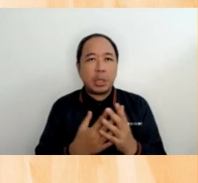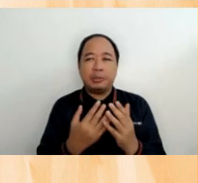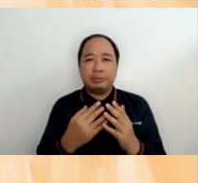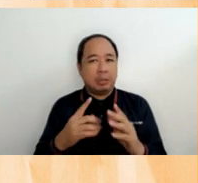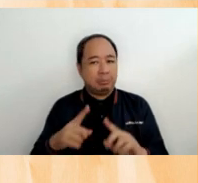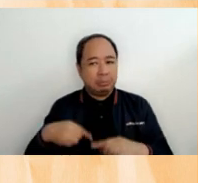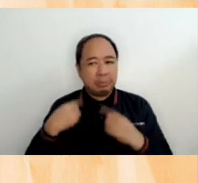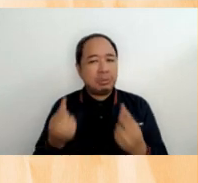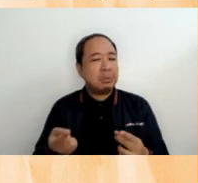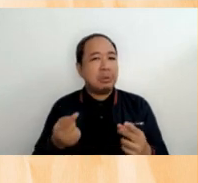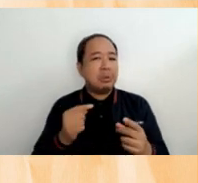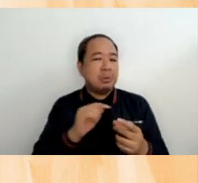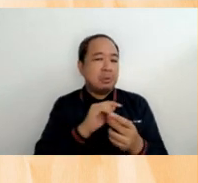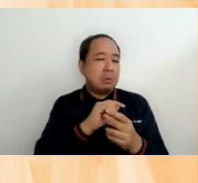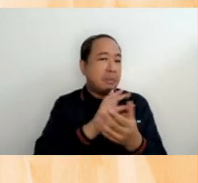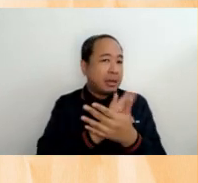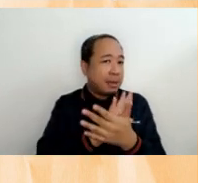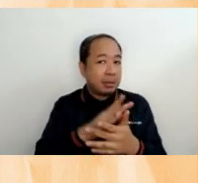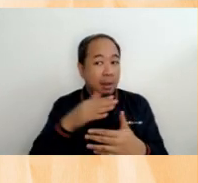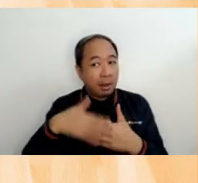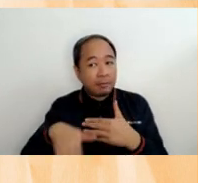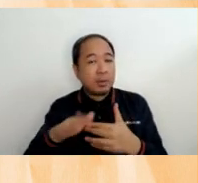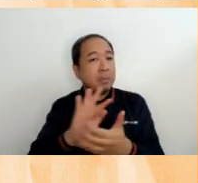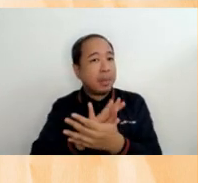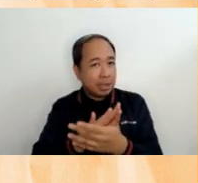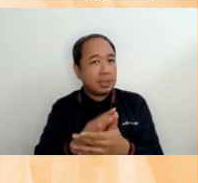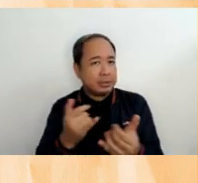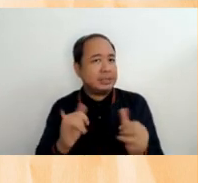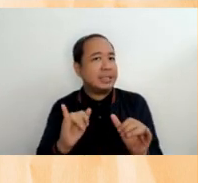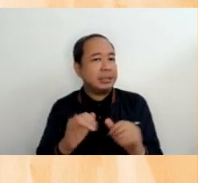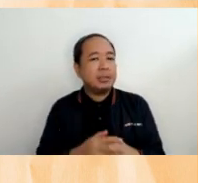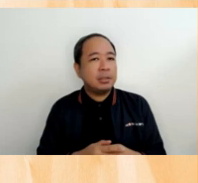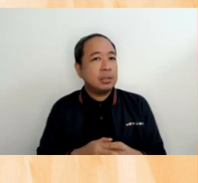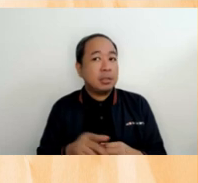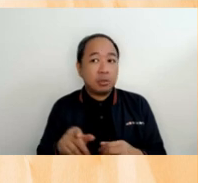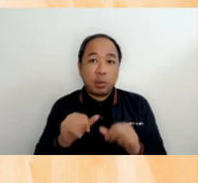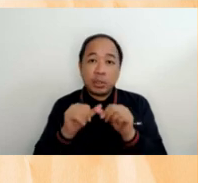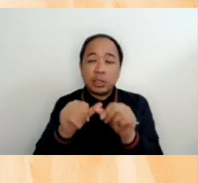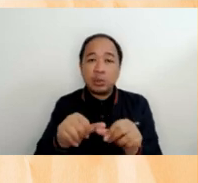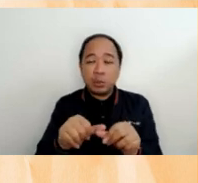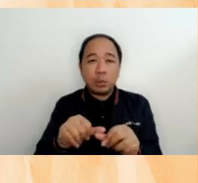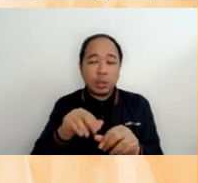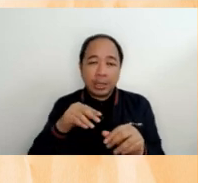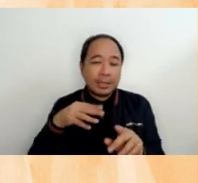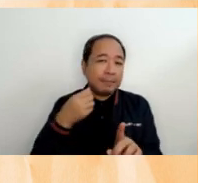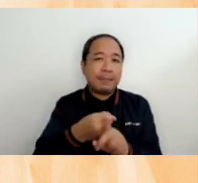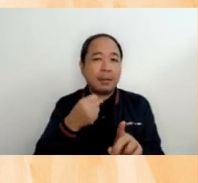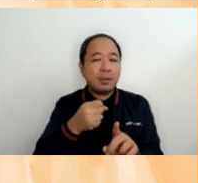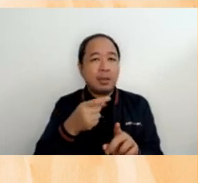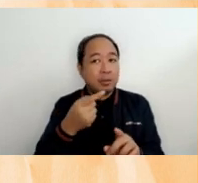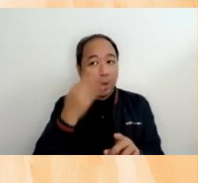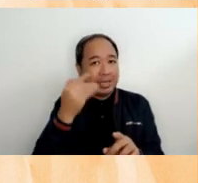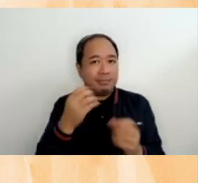had, social isolation that we all experienced, and other pandemic-related stressors. So these are the stressors